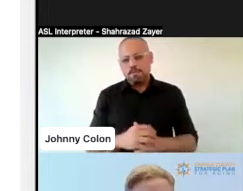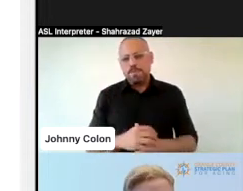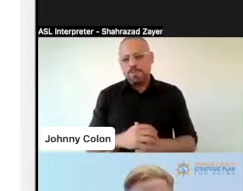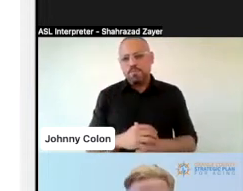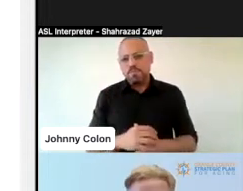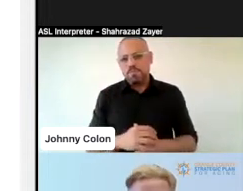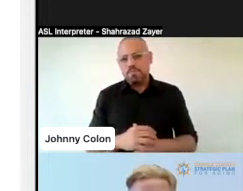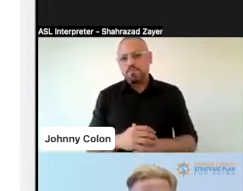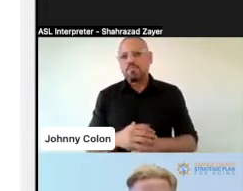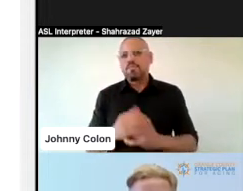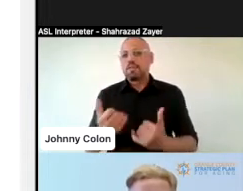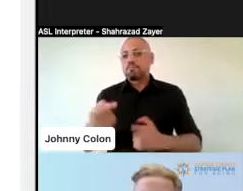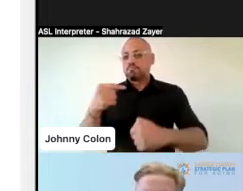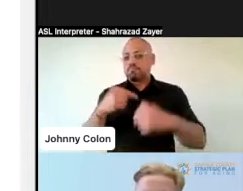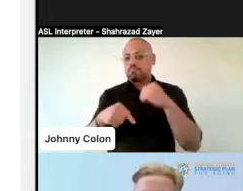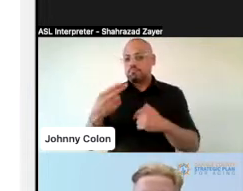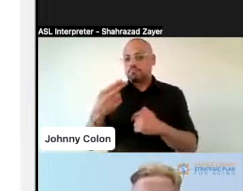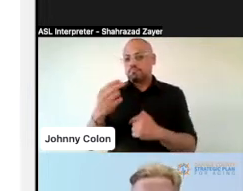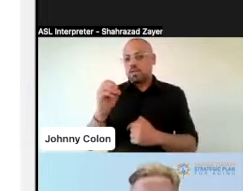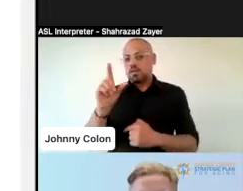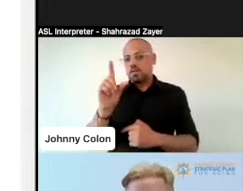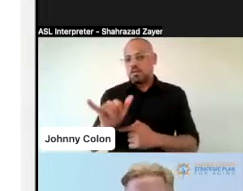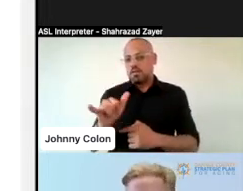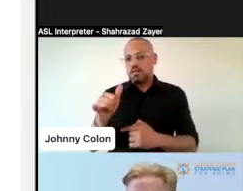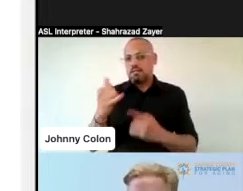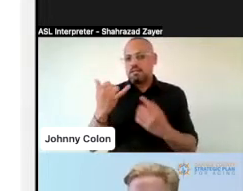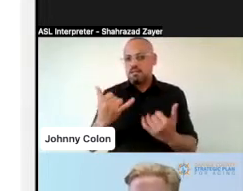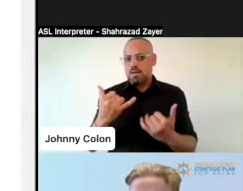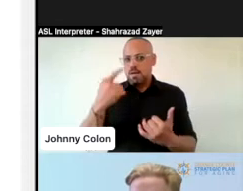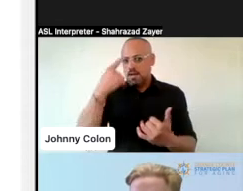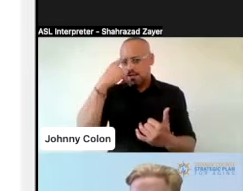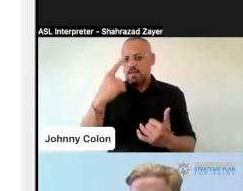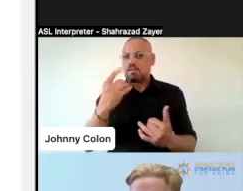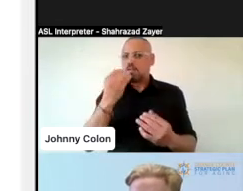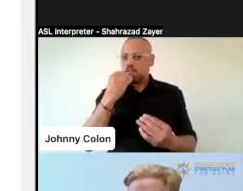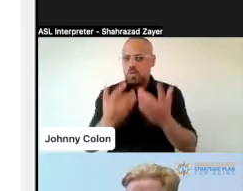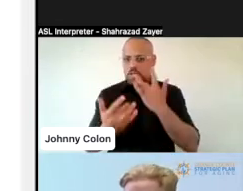Now let's go back to Holly, and this time I believe the topic is indeed food insecurity.